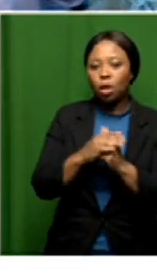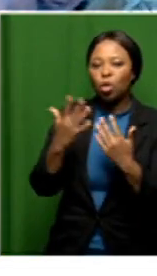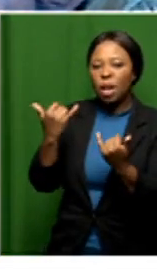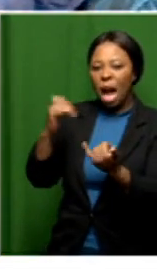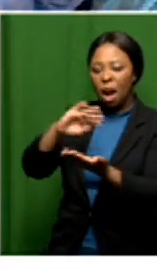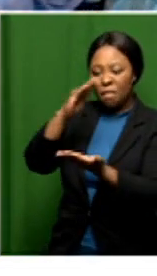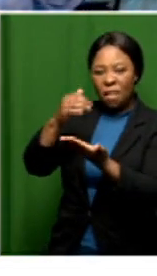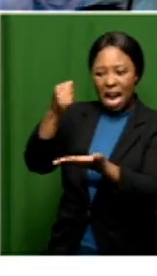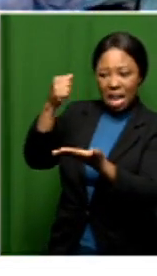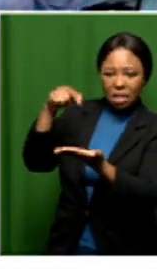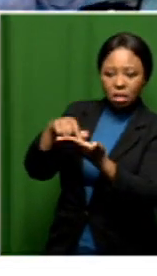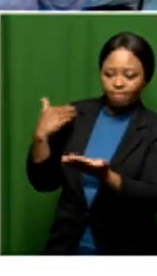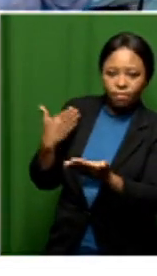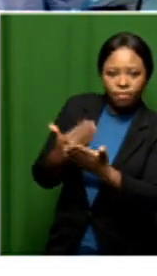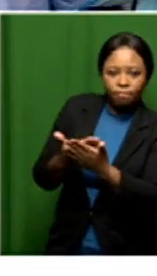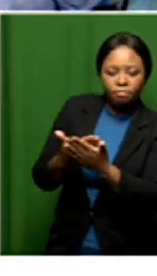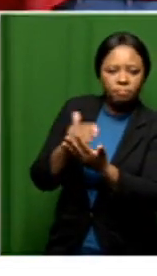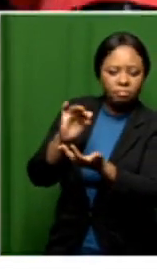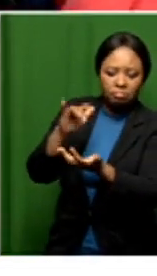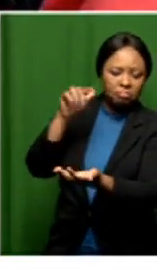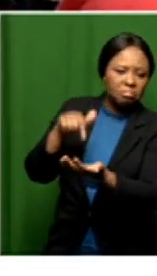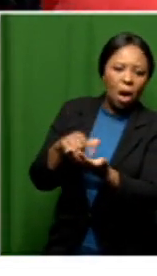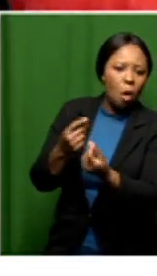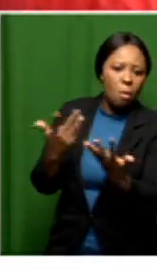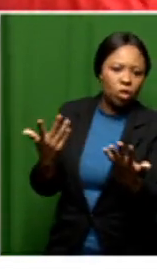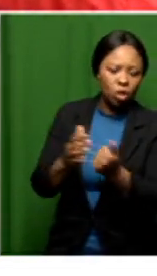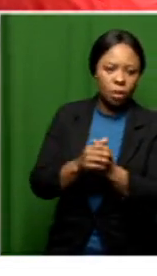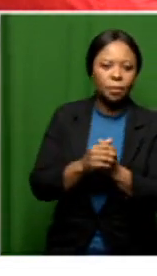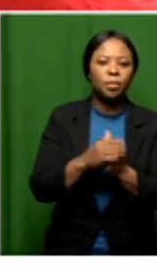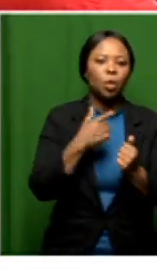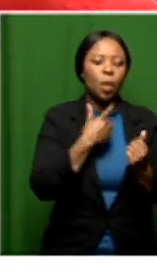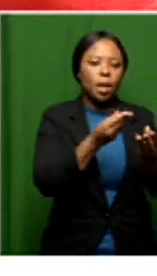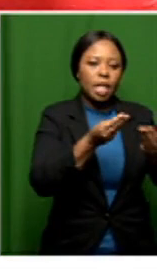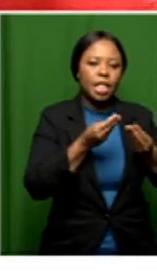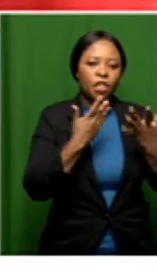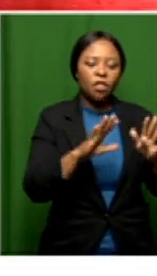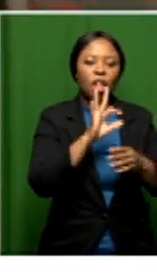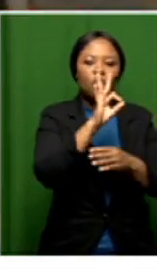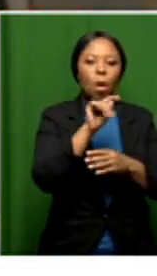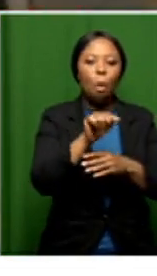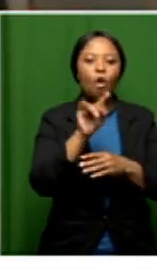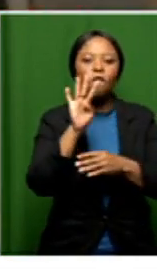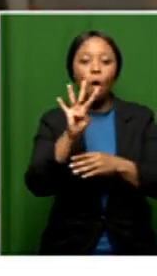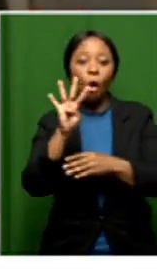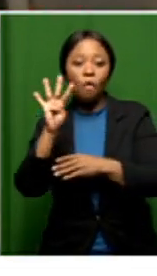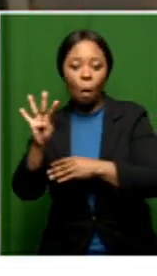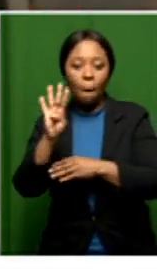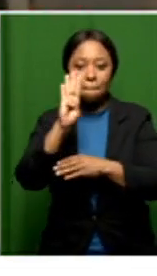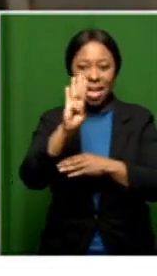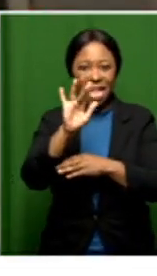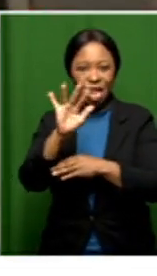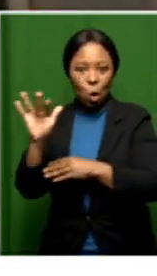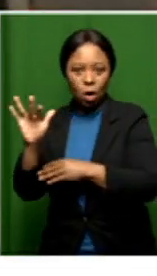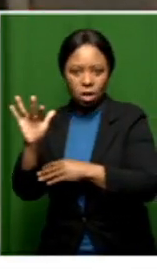made to the fund so far? We have received approximately 3.44 billion rands